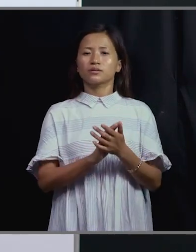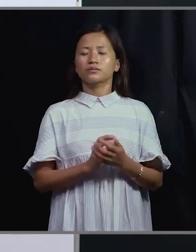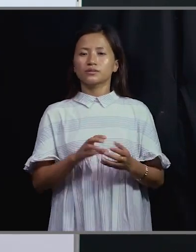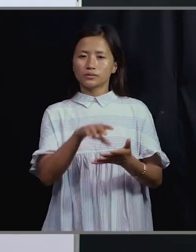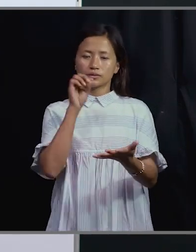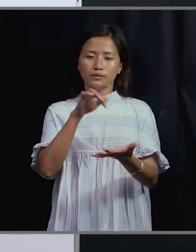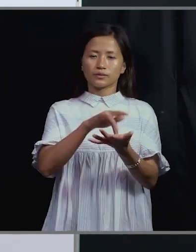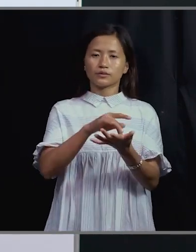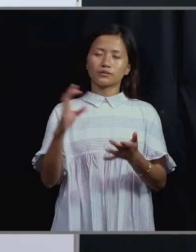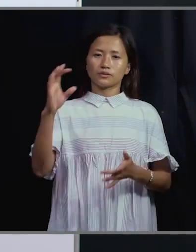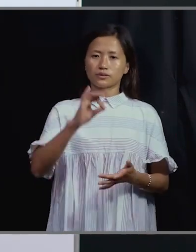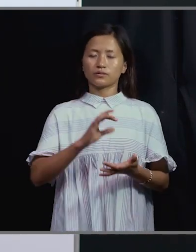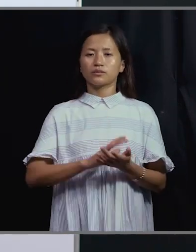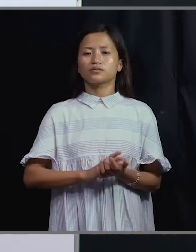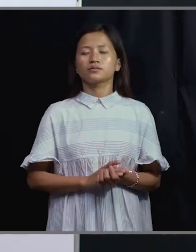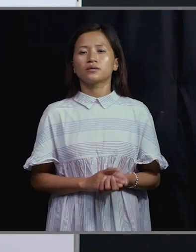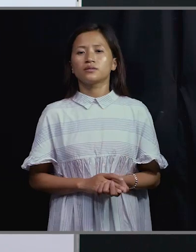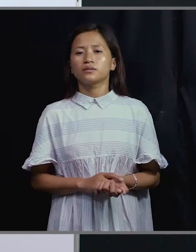again.